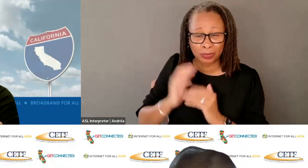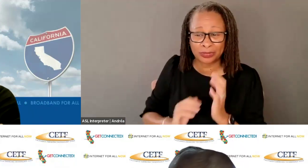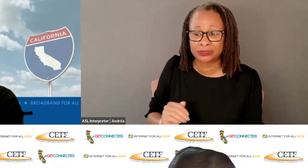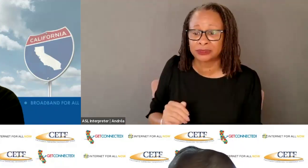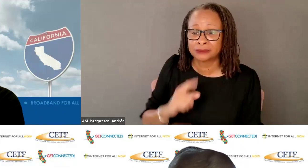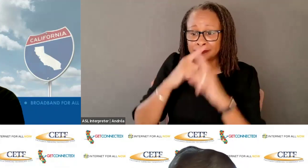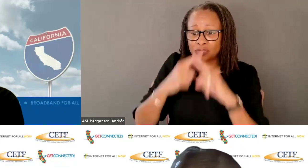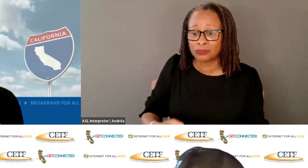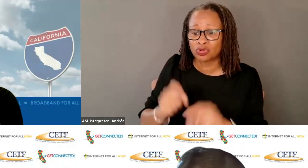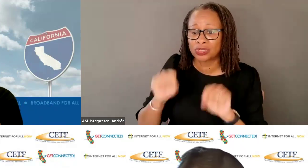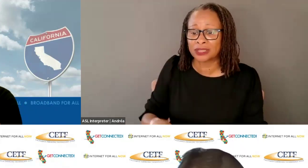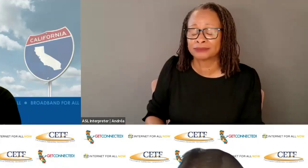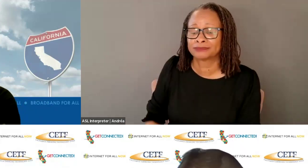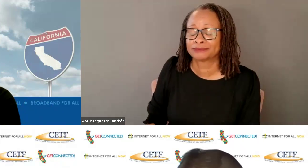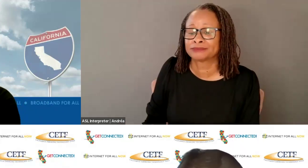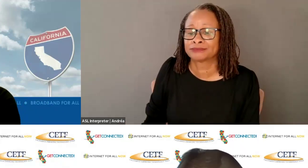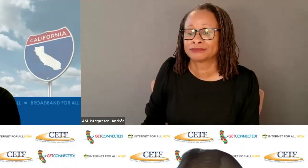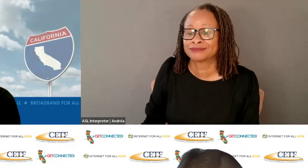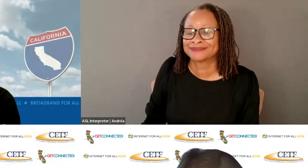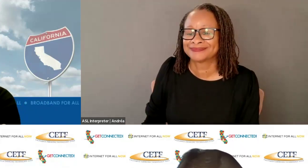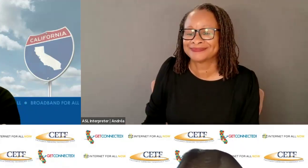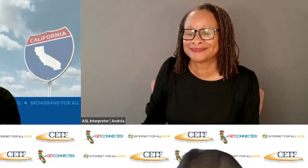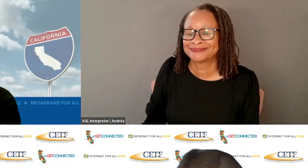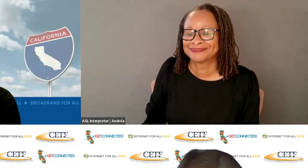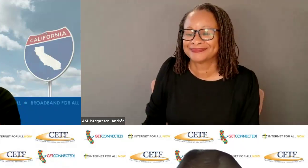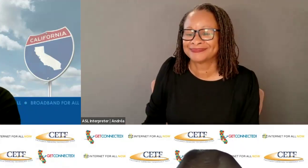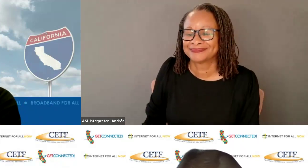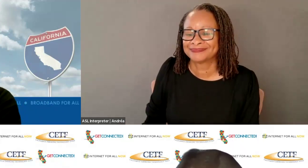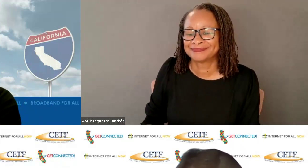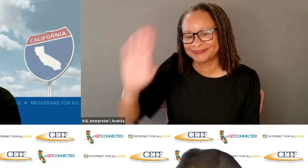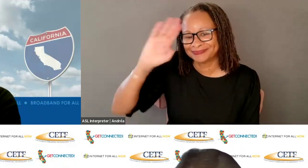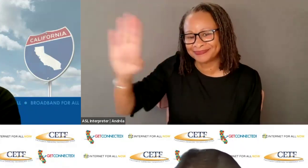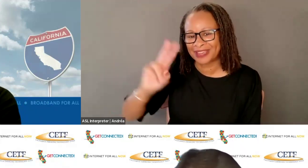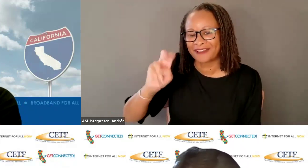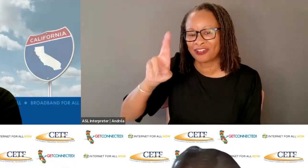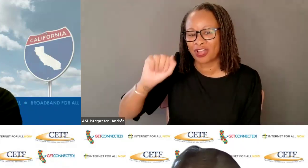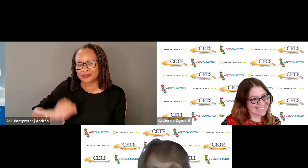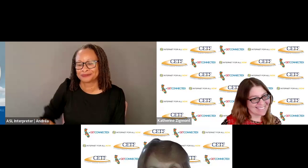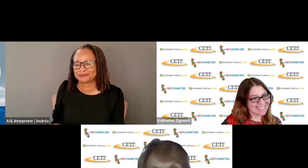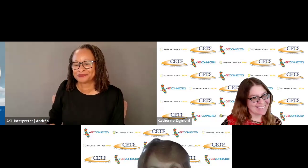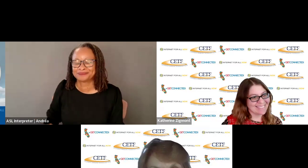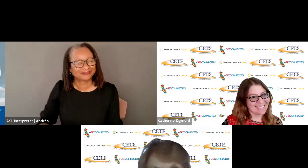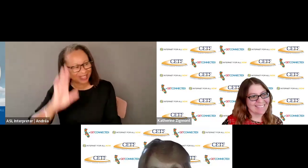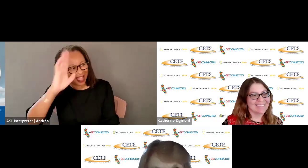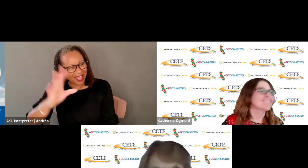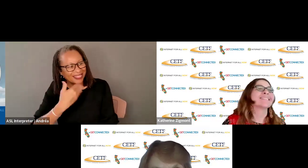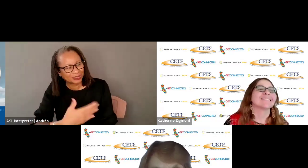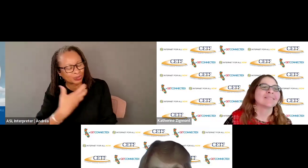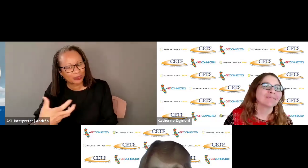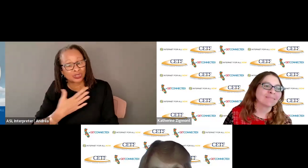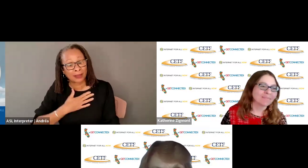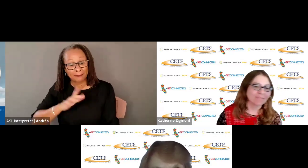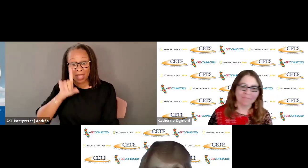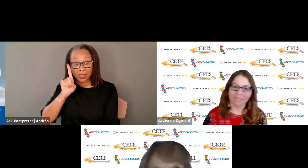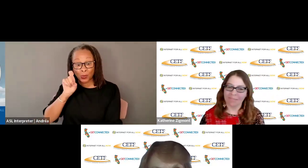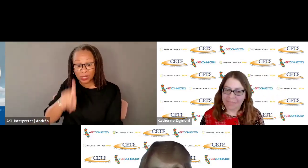off? There you go. Hi, Vera. Hi, thank you so much. So my